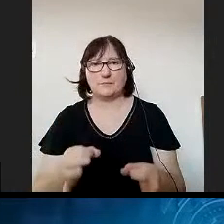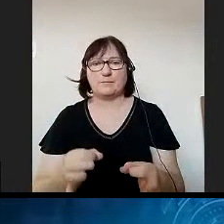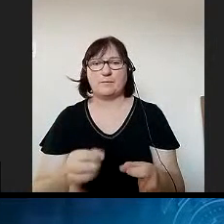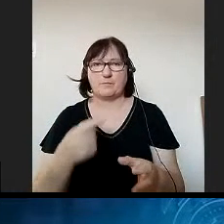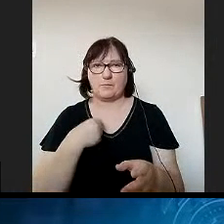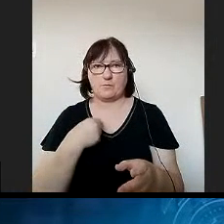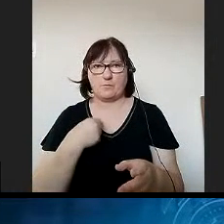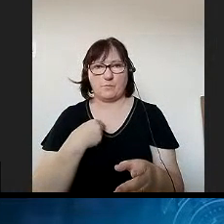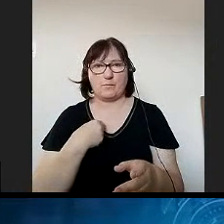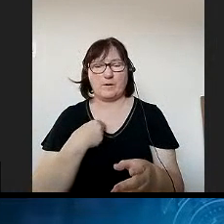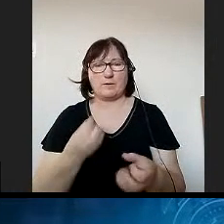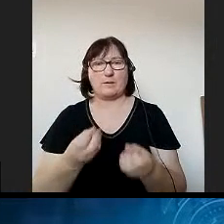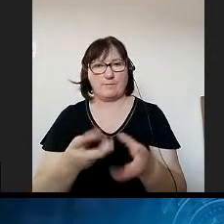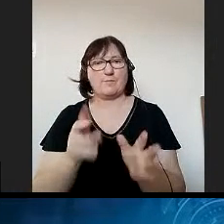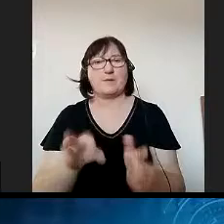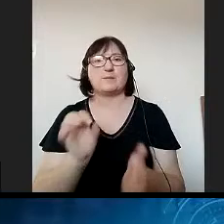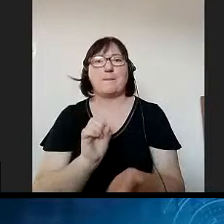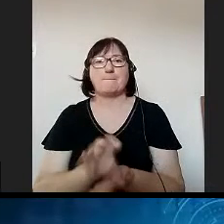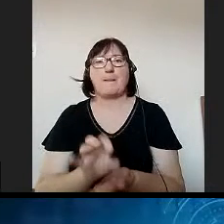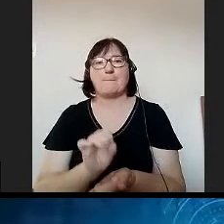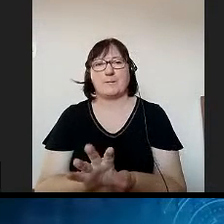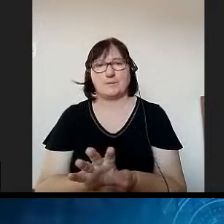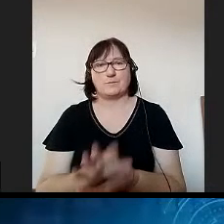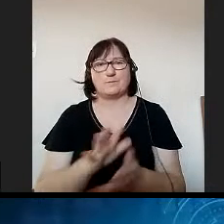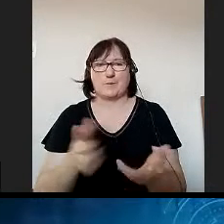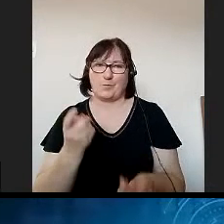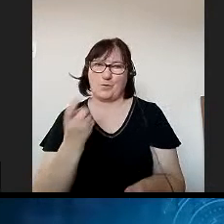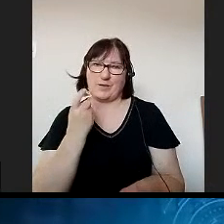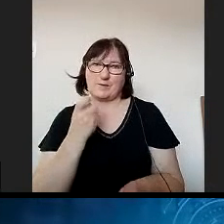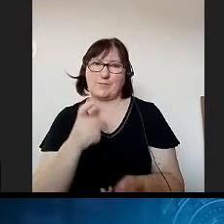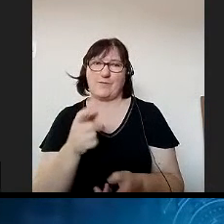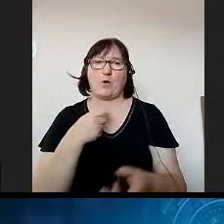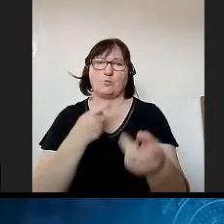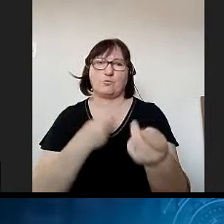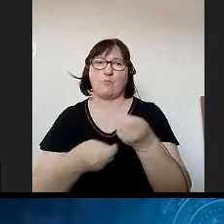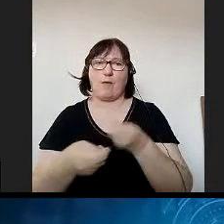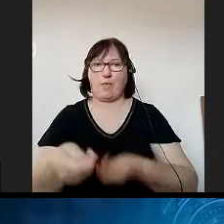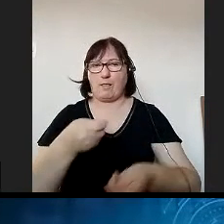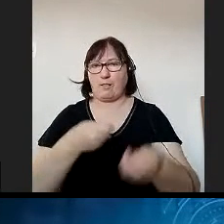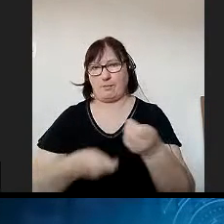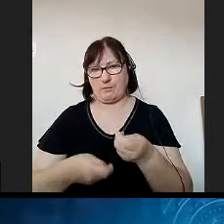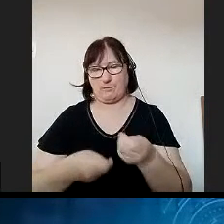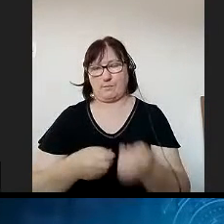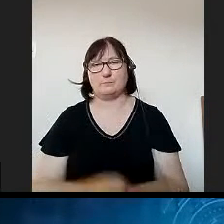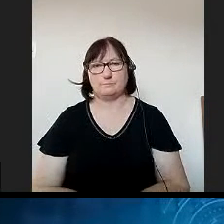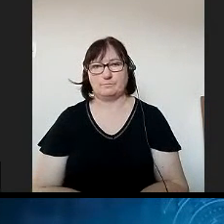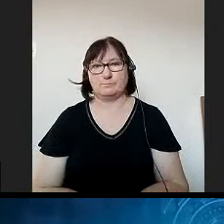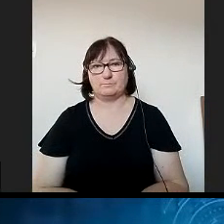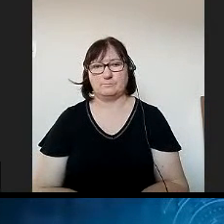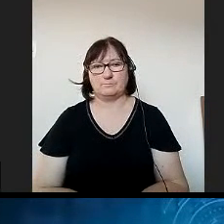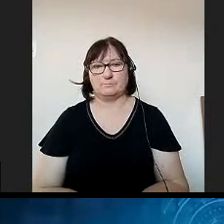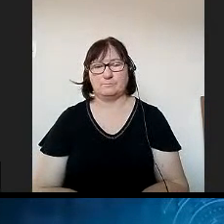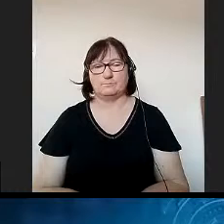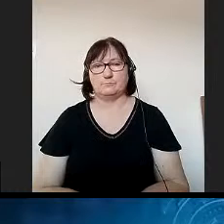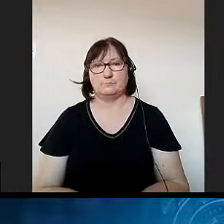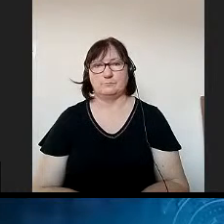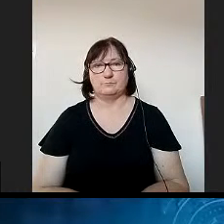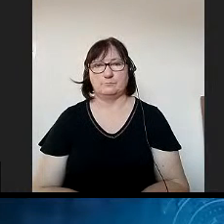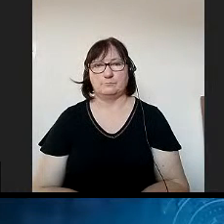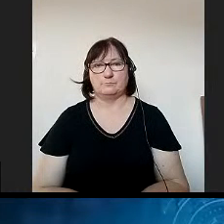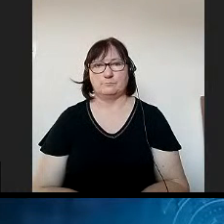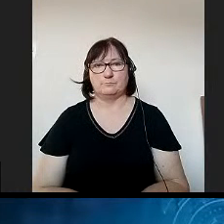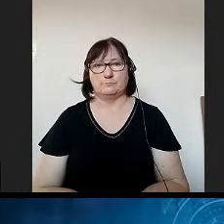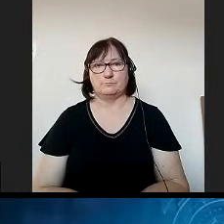that it will be easier for our traders. The retrospective effect, I'm not sure about